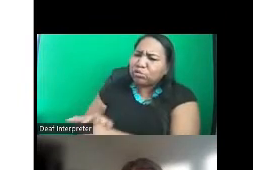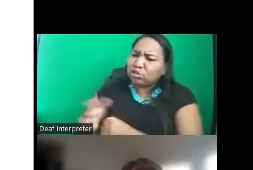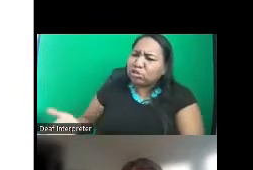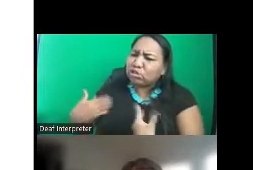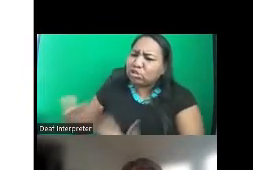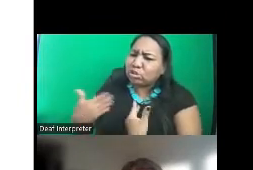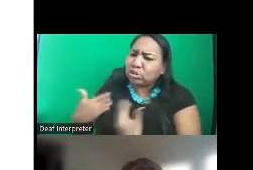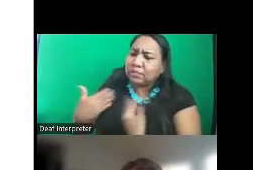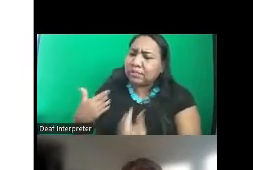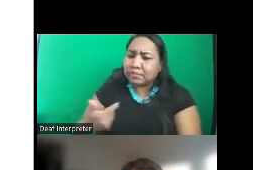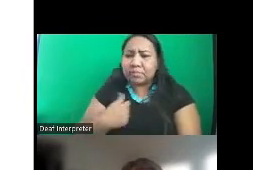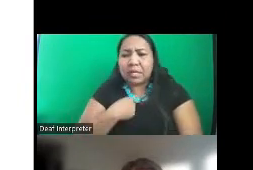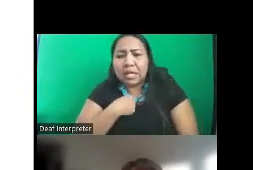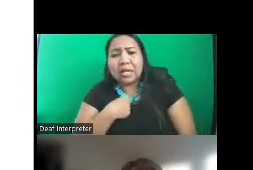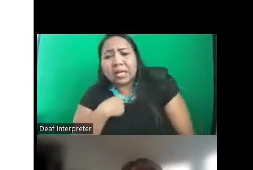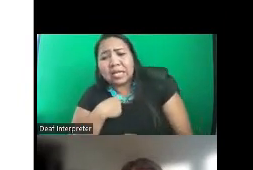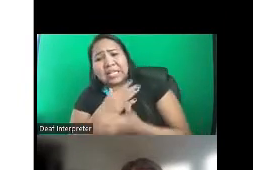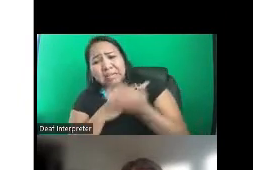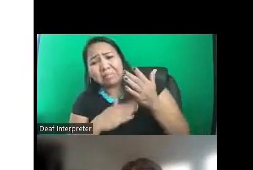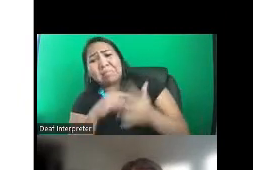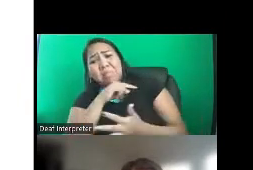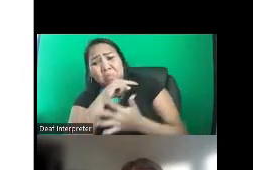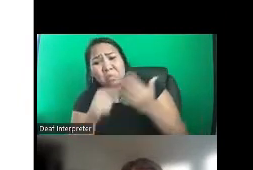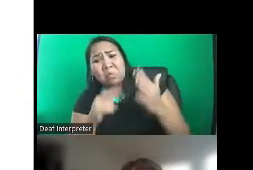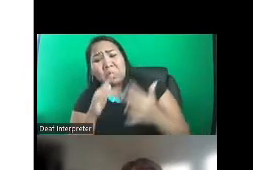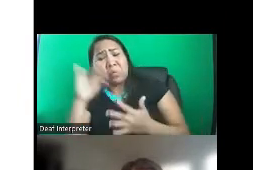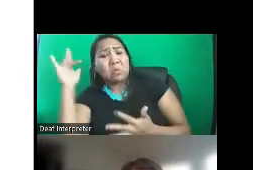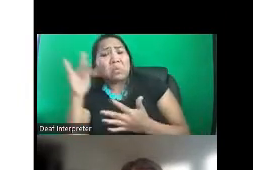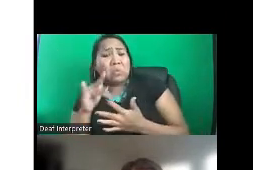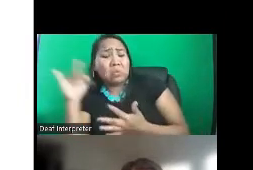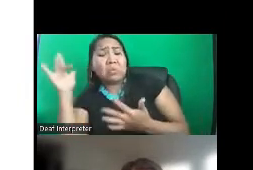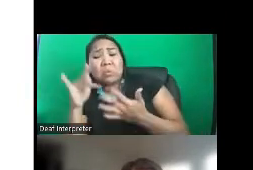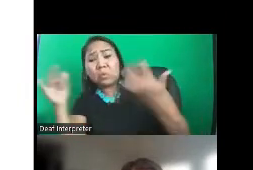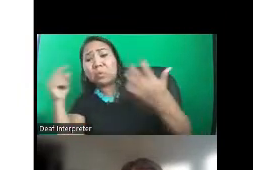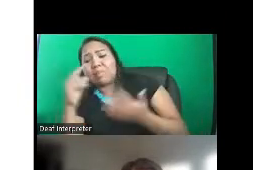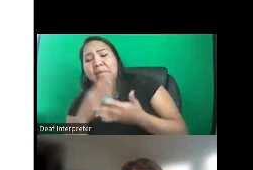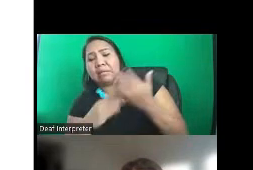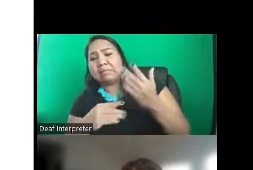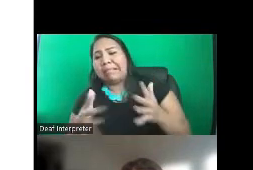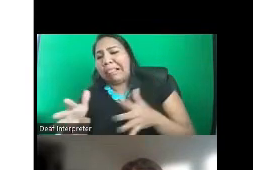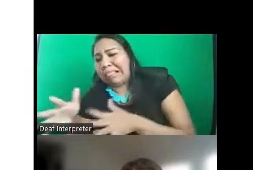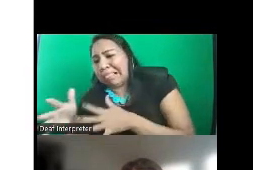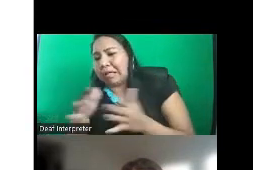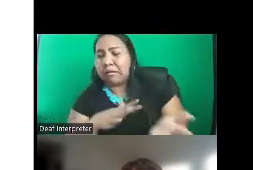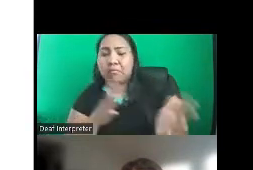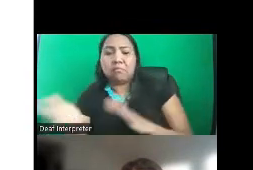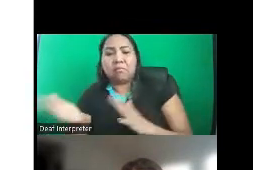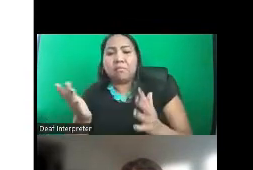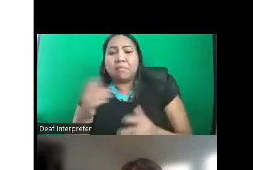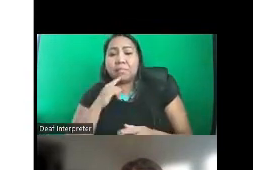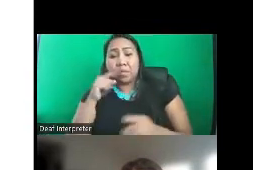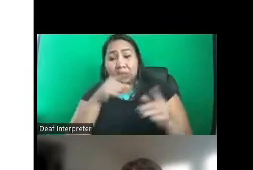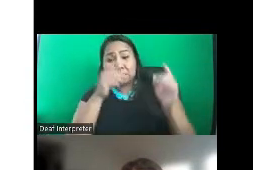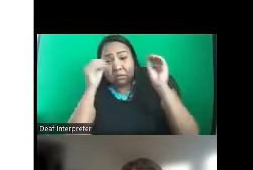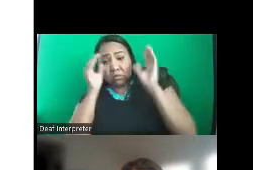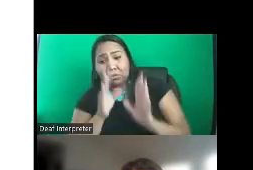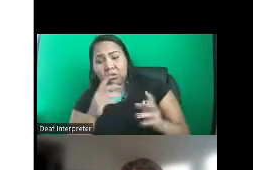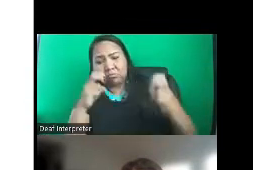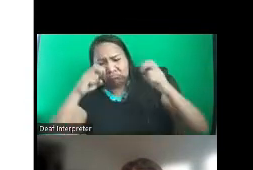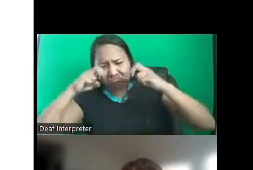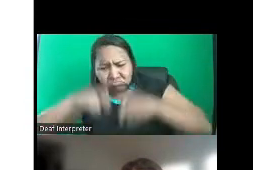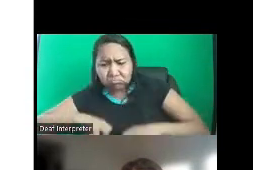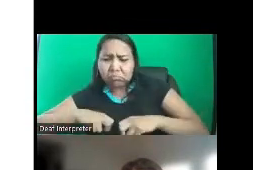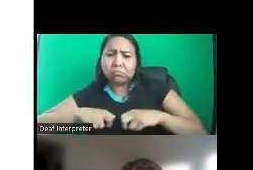brighter than other areas. And so they really sat down with me, literally